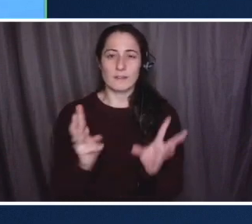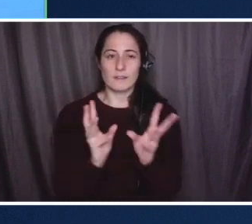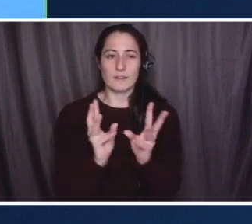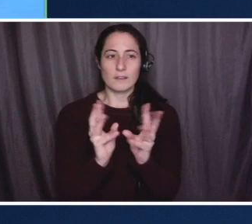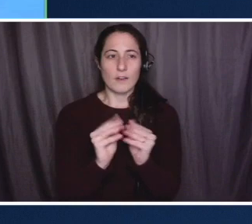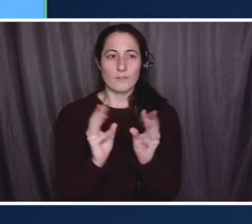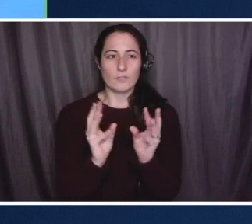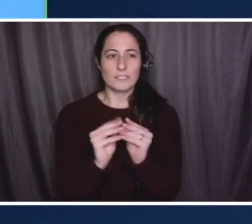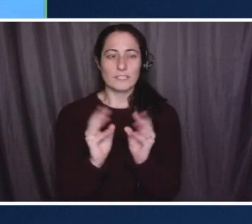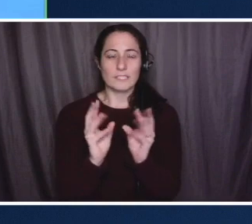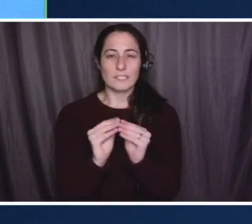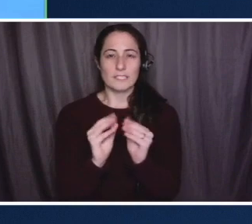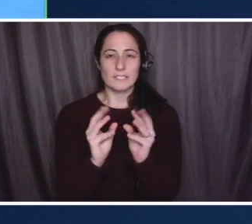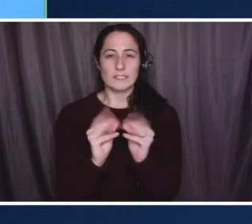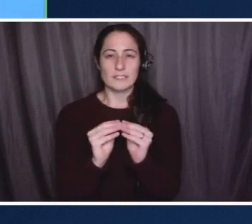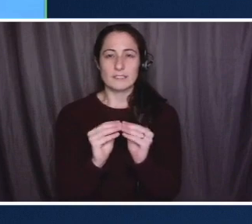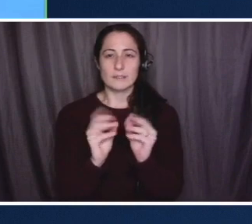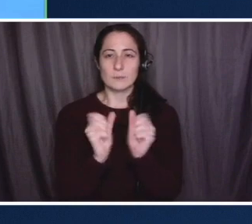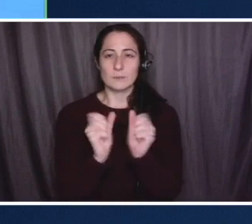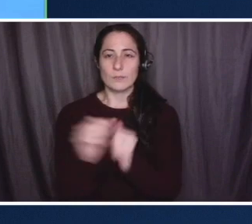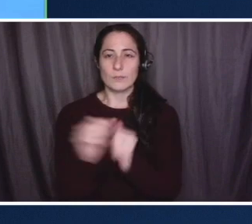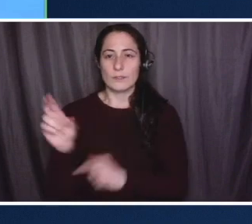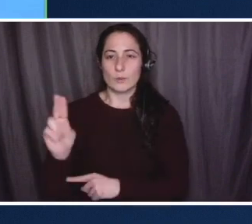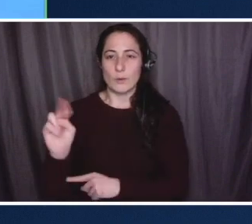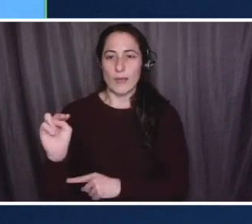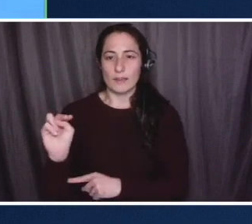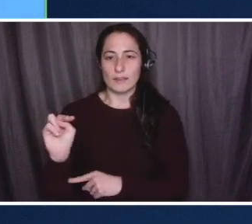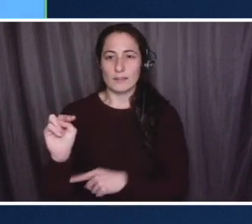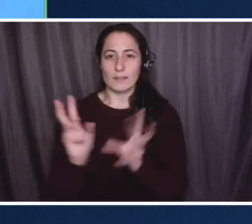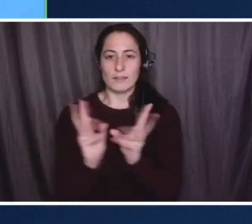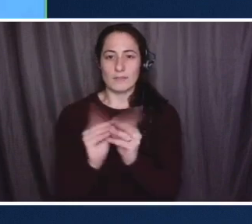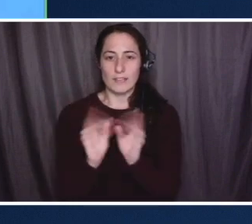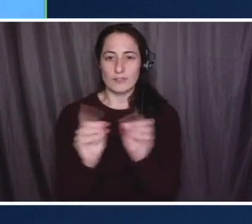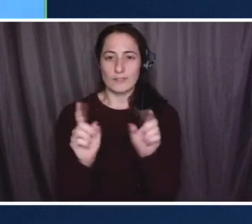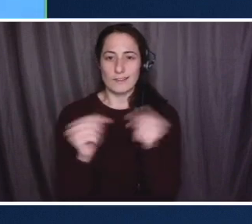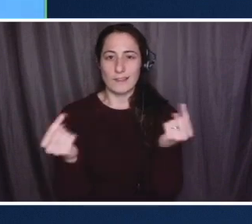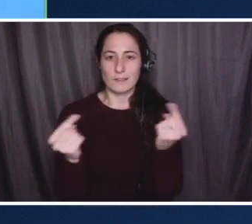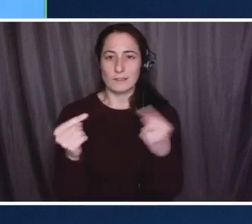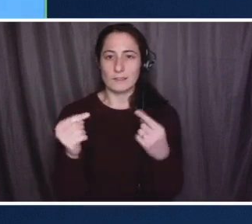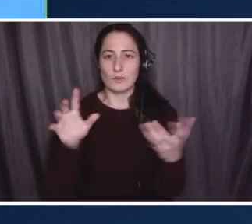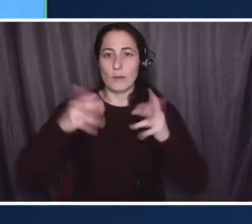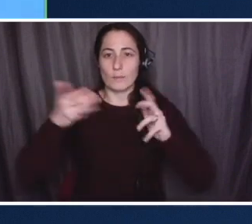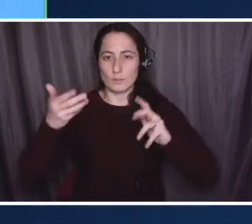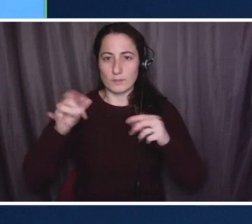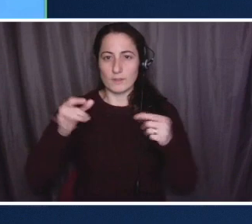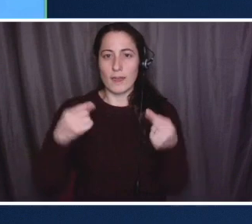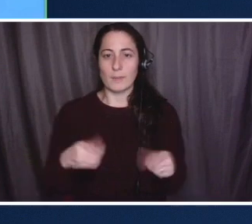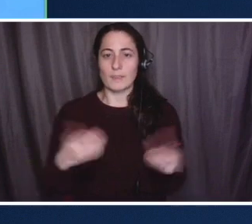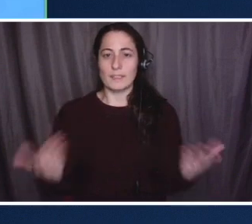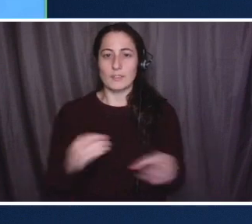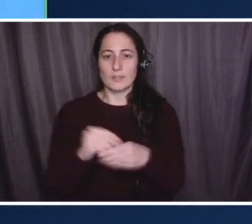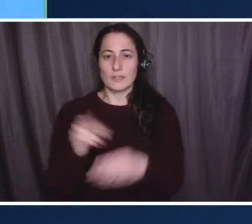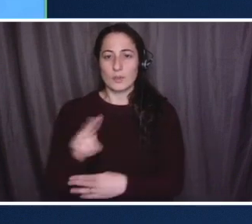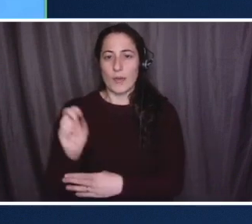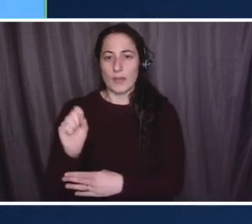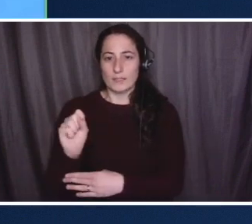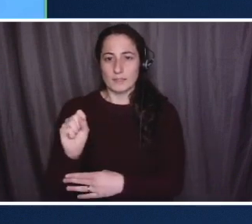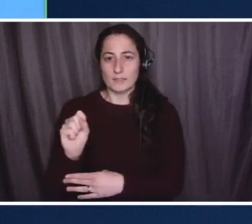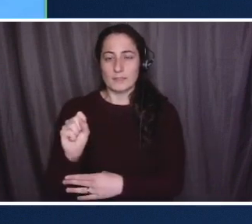the United Nations Convention Against Corruption, and that happened here in the US again, in